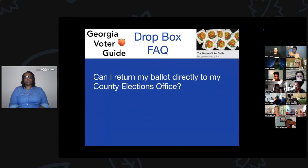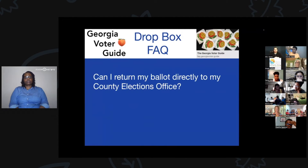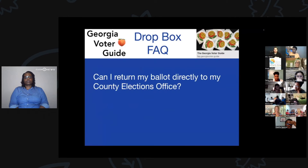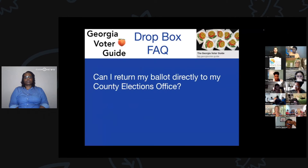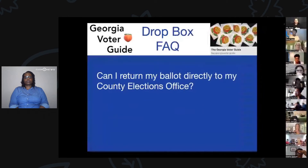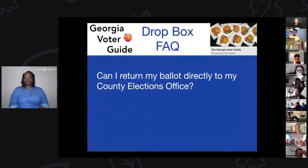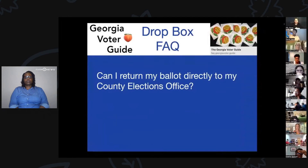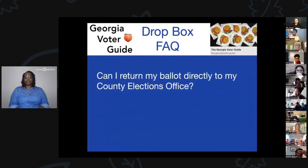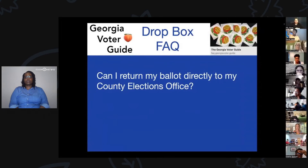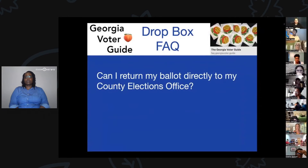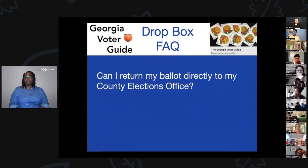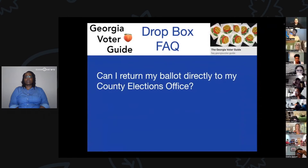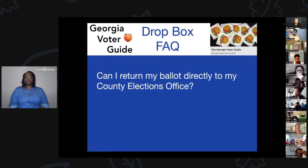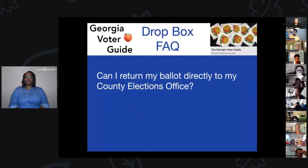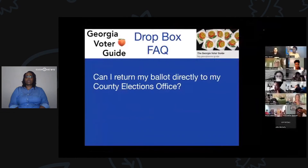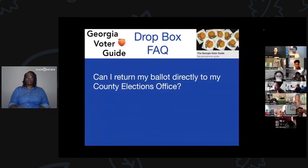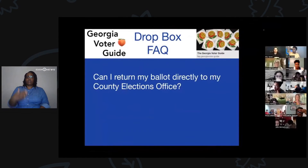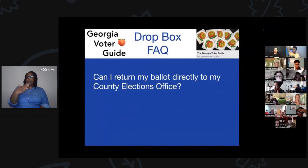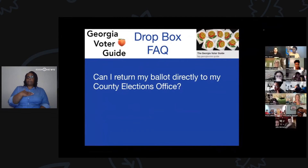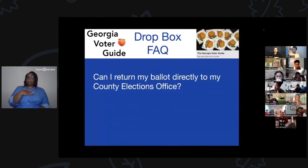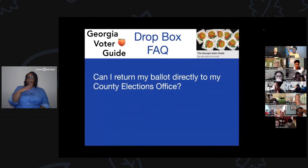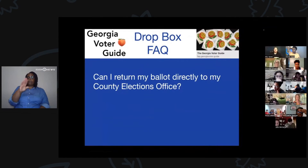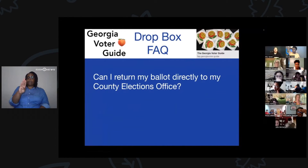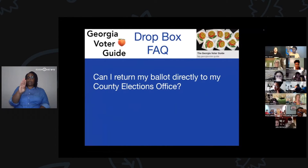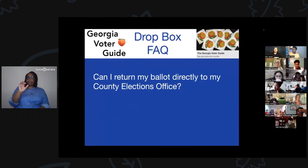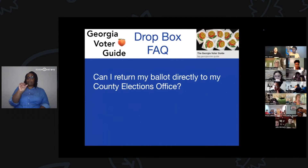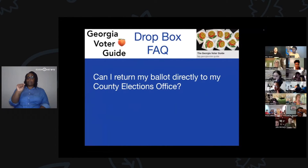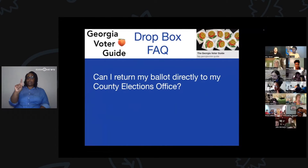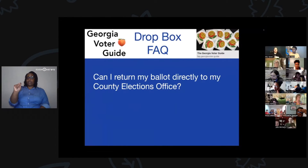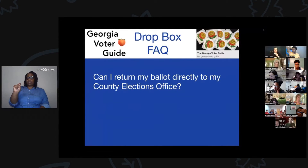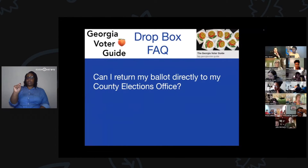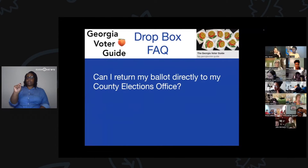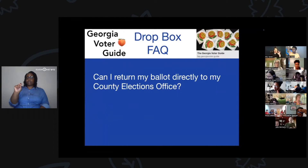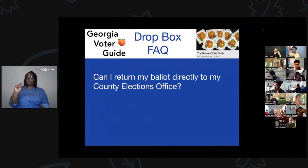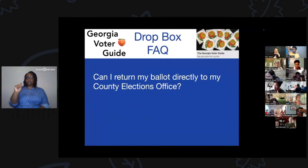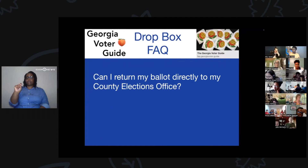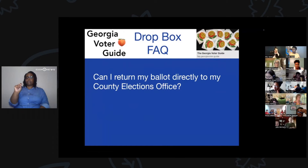Can I return my ballot